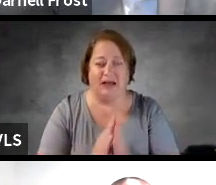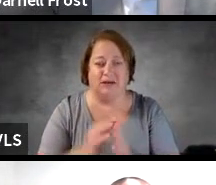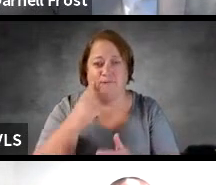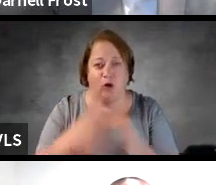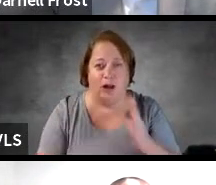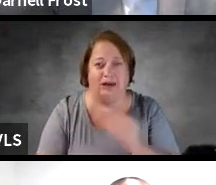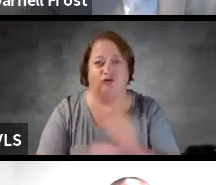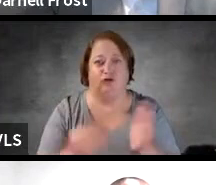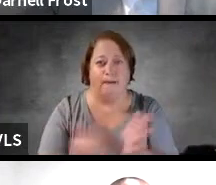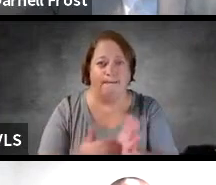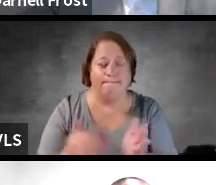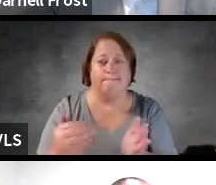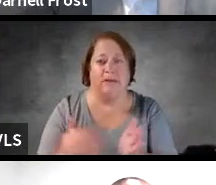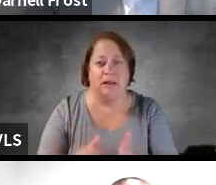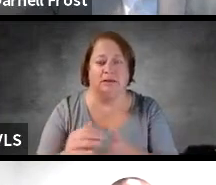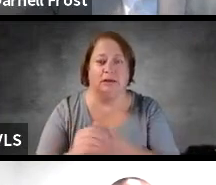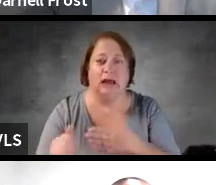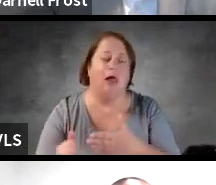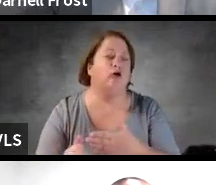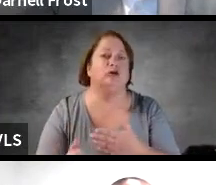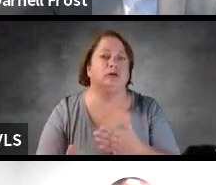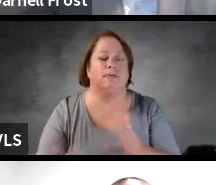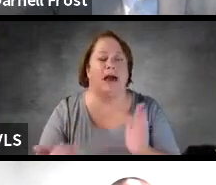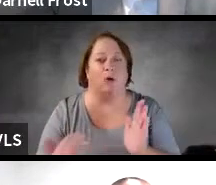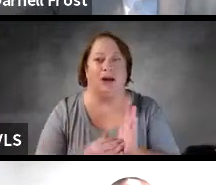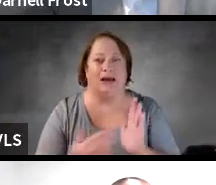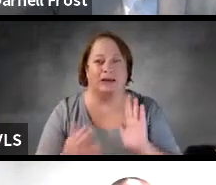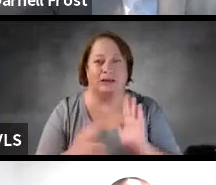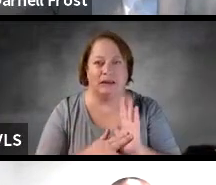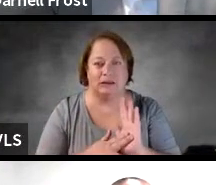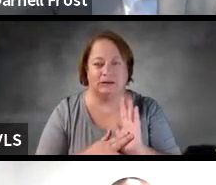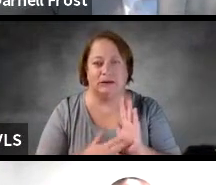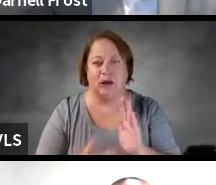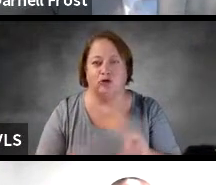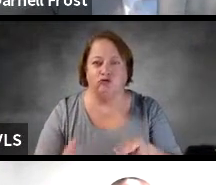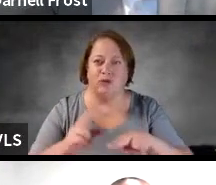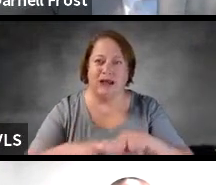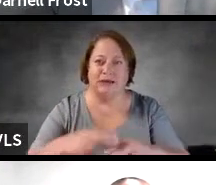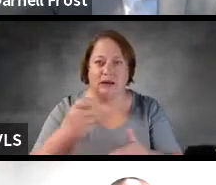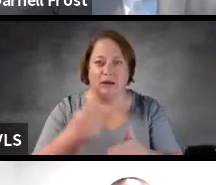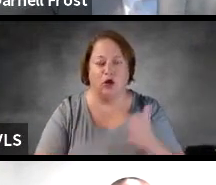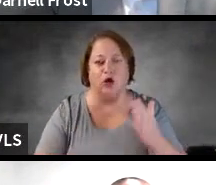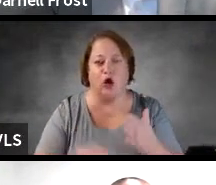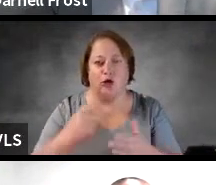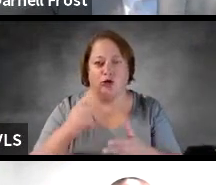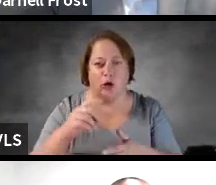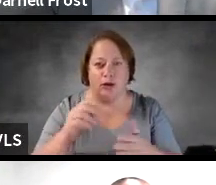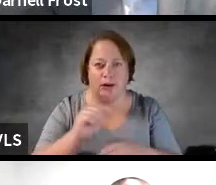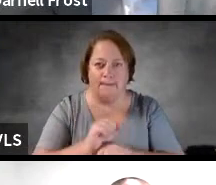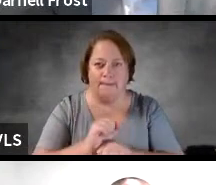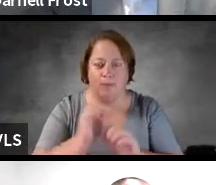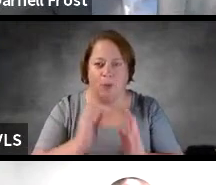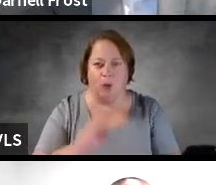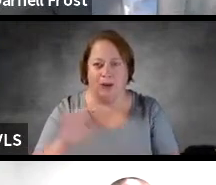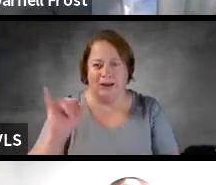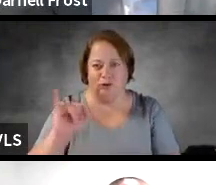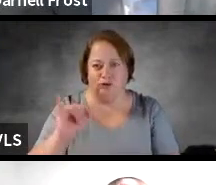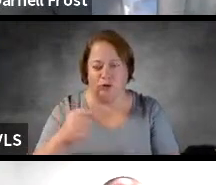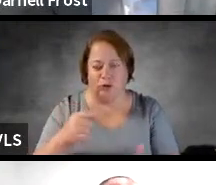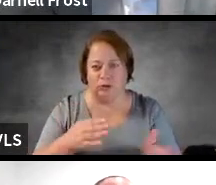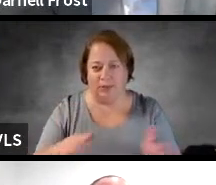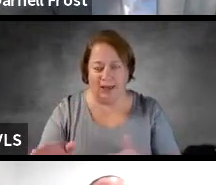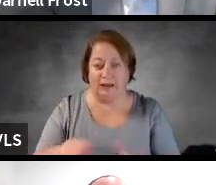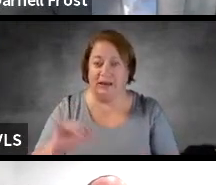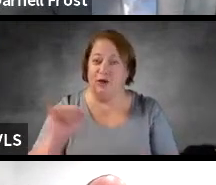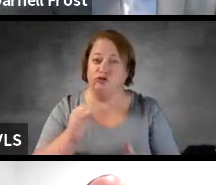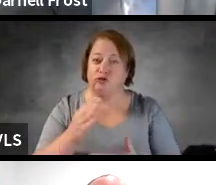a contract and raising the deductibles and out-of-pocket costs on employee insurance plans. The insurance piece